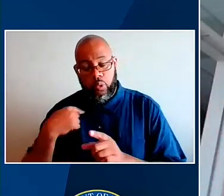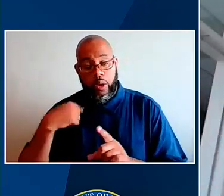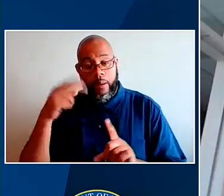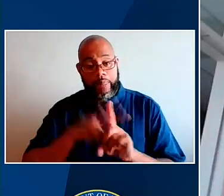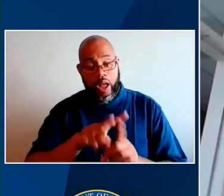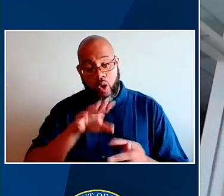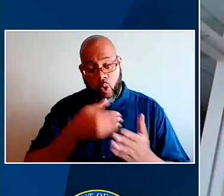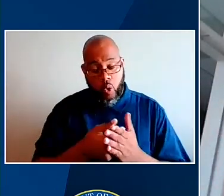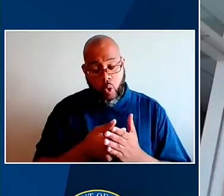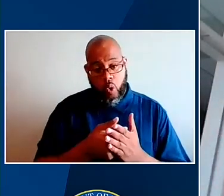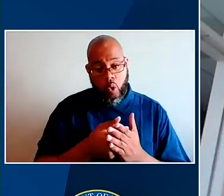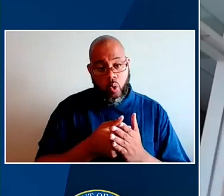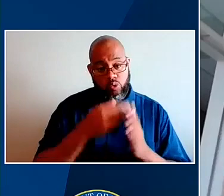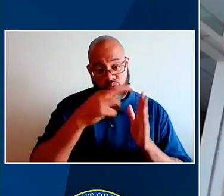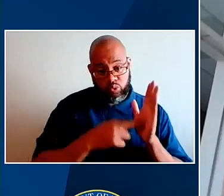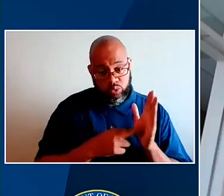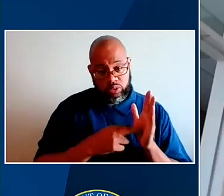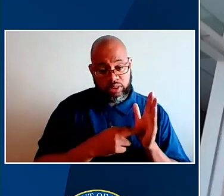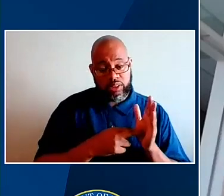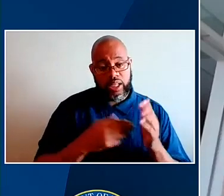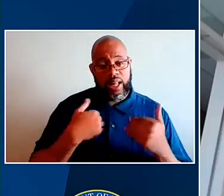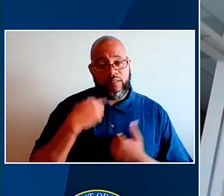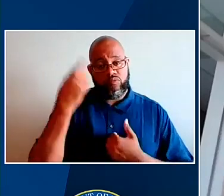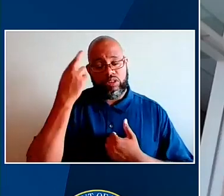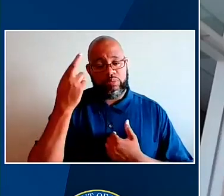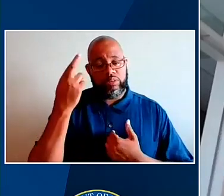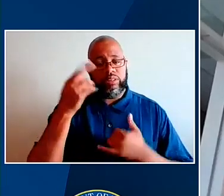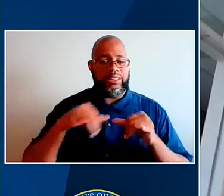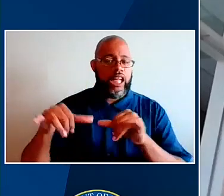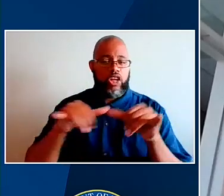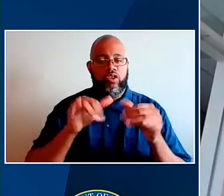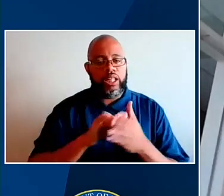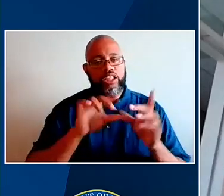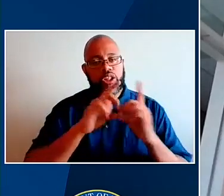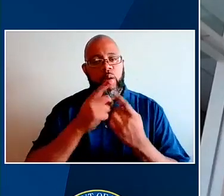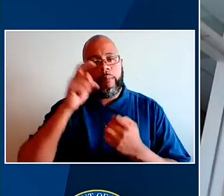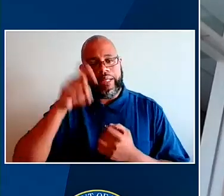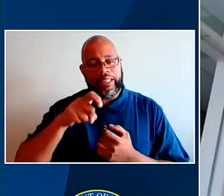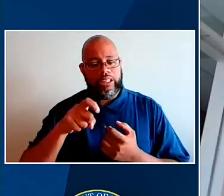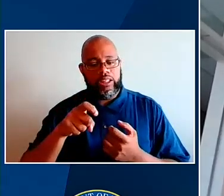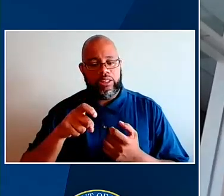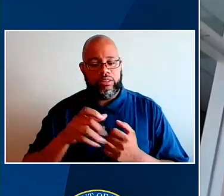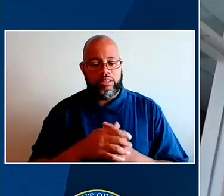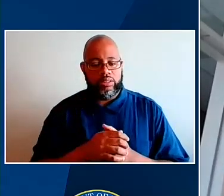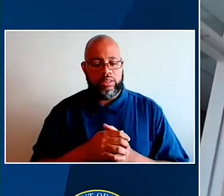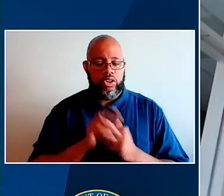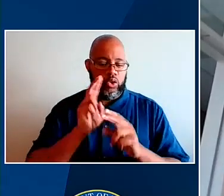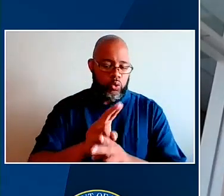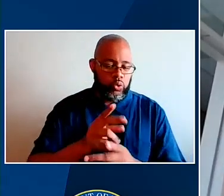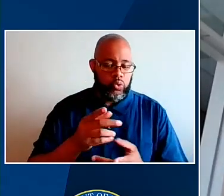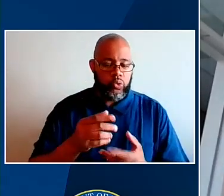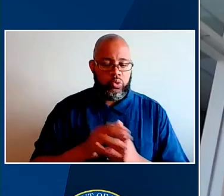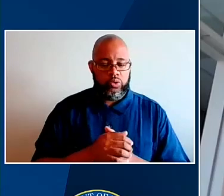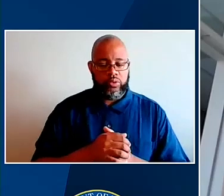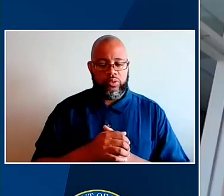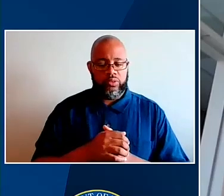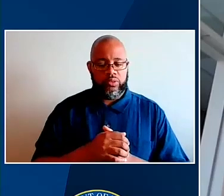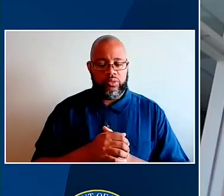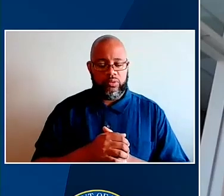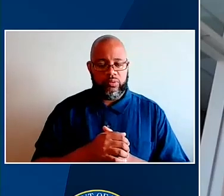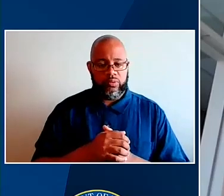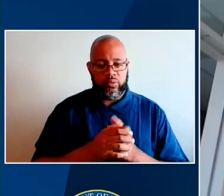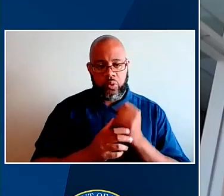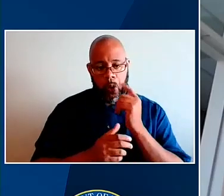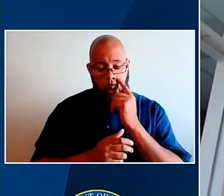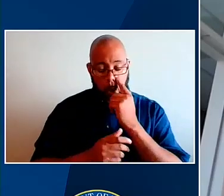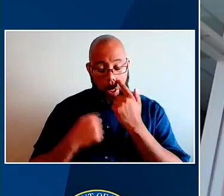of our regulations, there is a reasonableness standard that the department uses in determining whether or not it meets the standard. So I